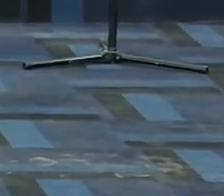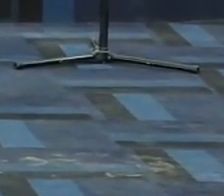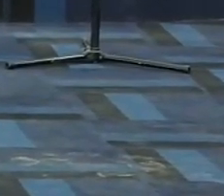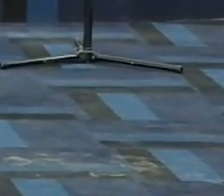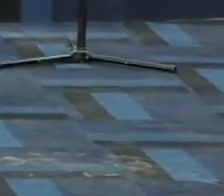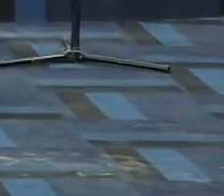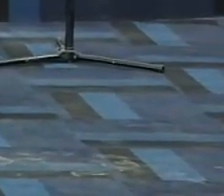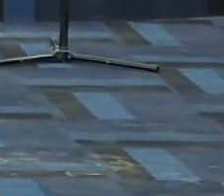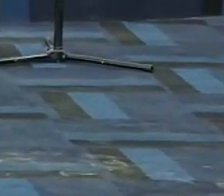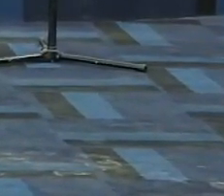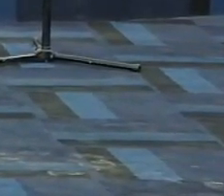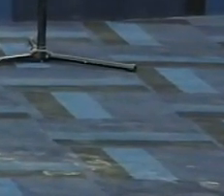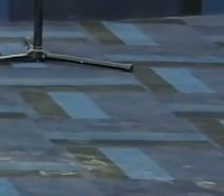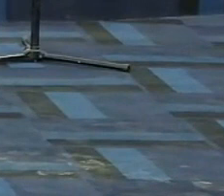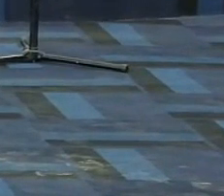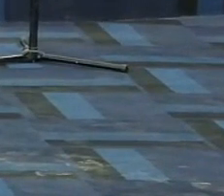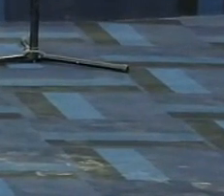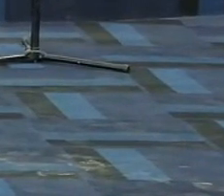Happy Sabbath.